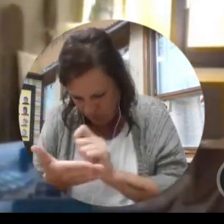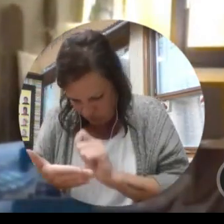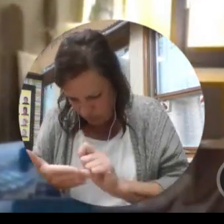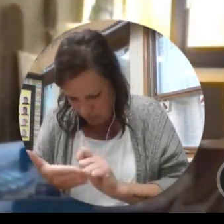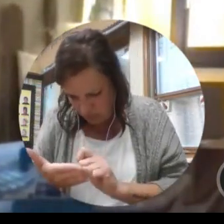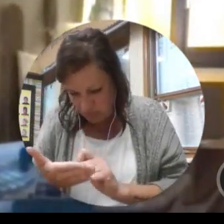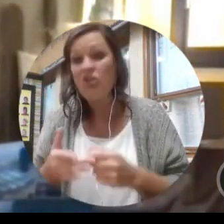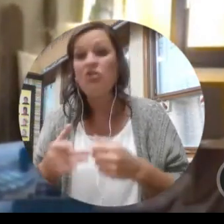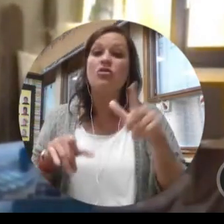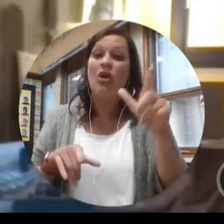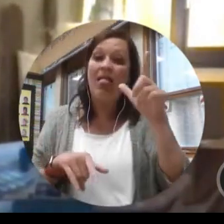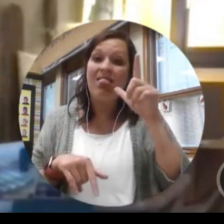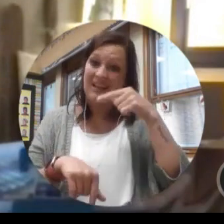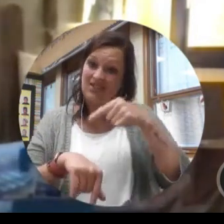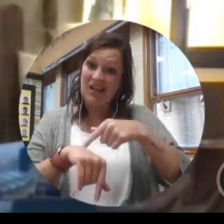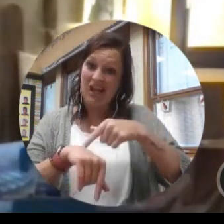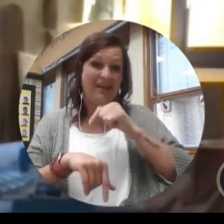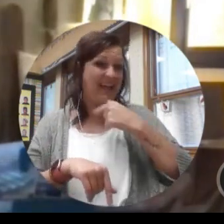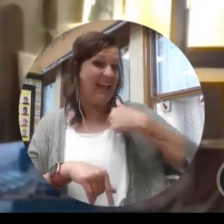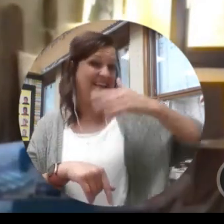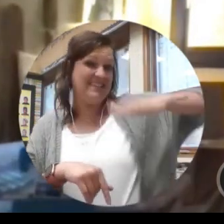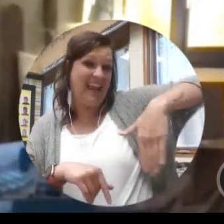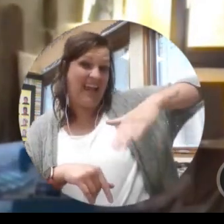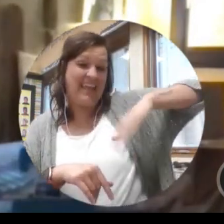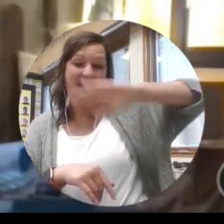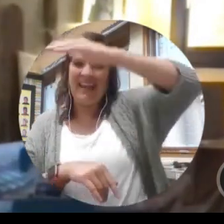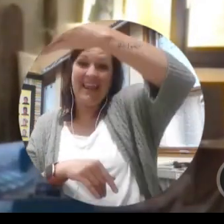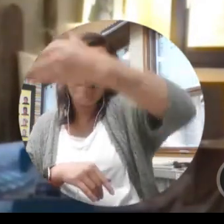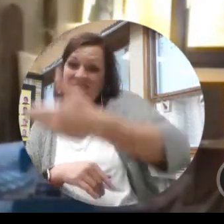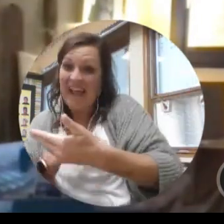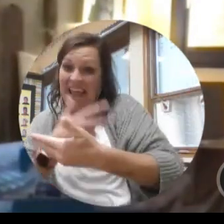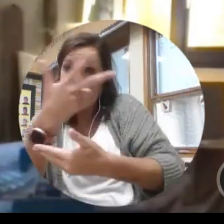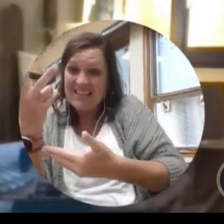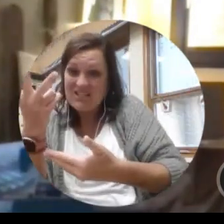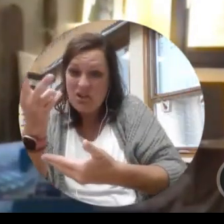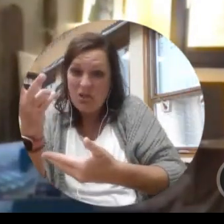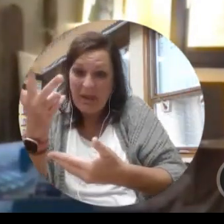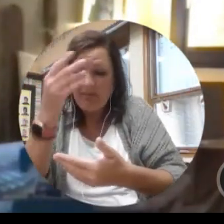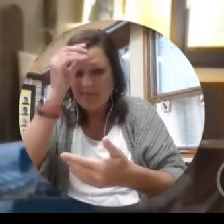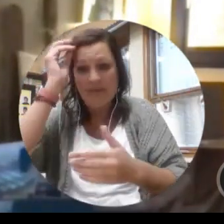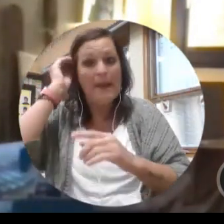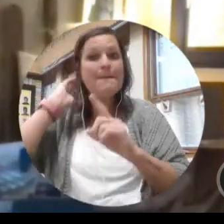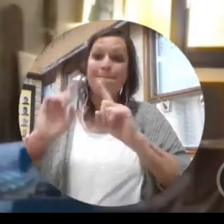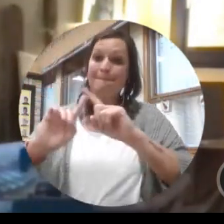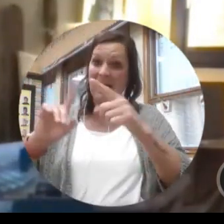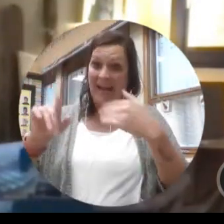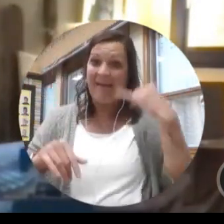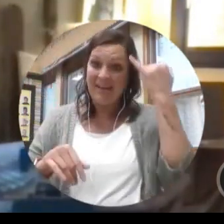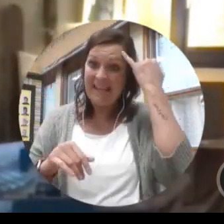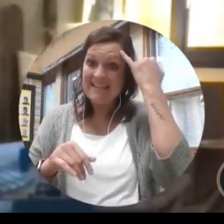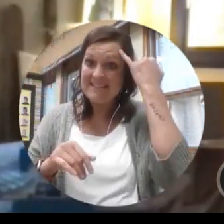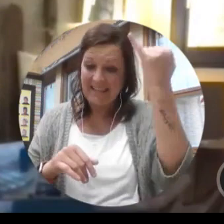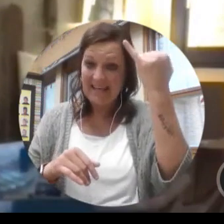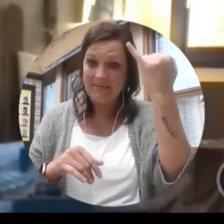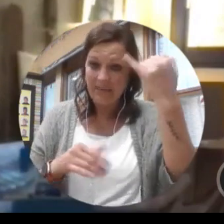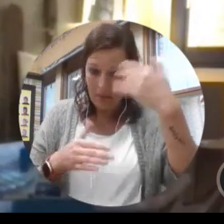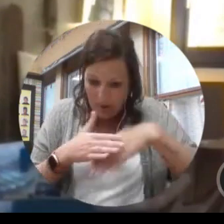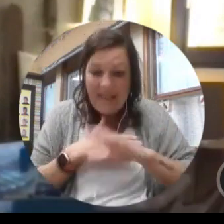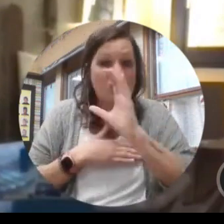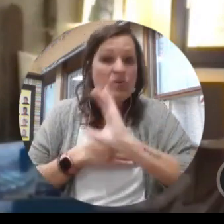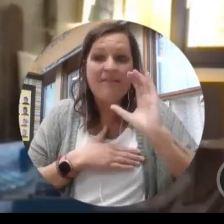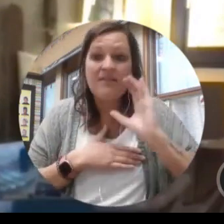ask Iris, Leah, and Jack over, but I at least had a plan for the cafeteria. I hoped the bag lunch would help me find a seat